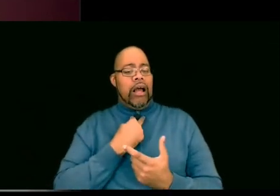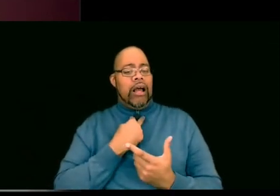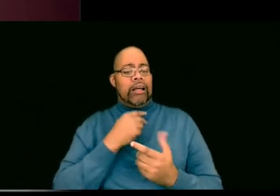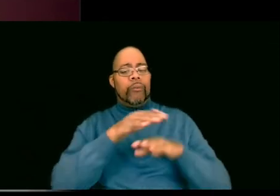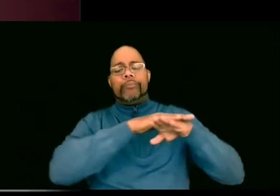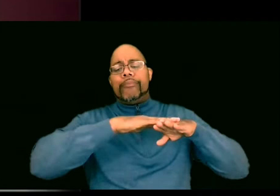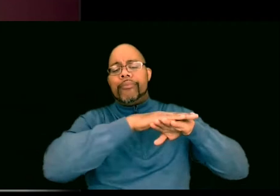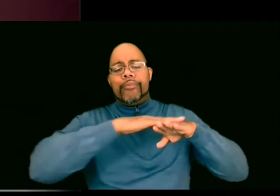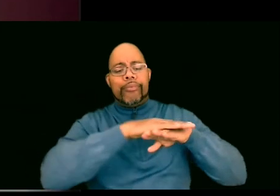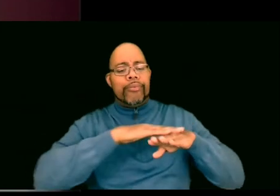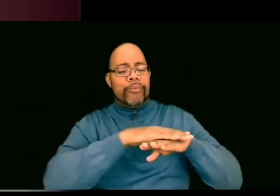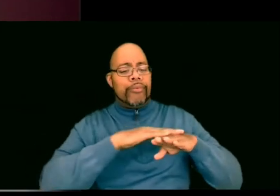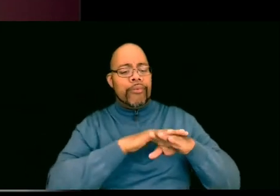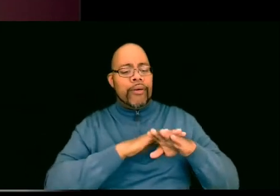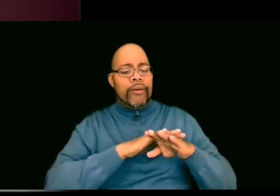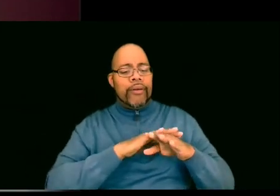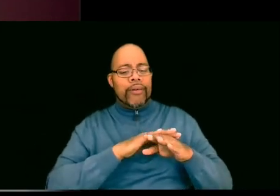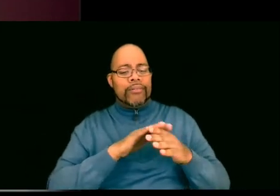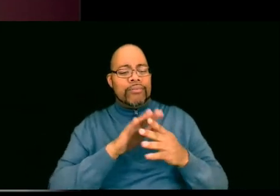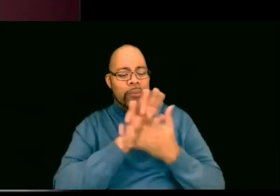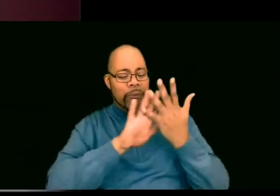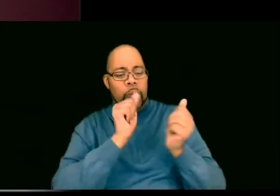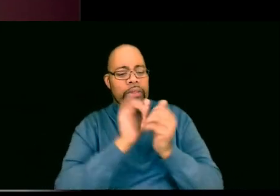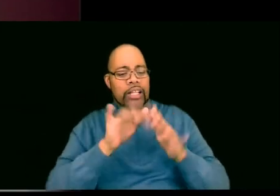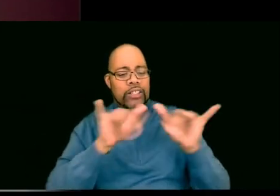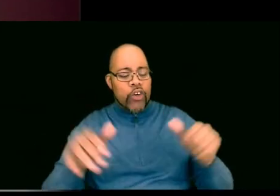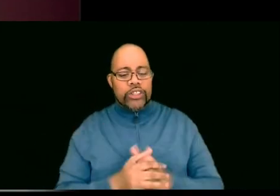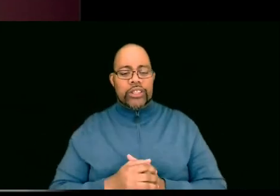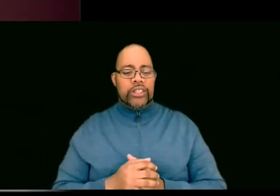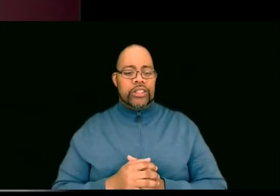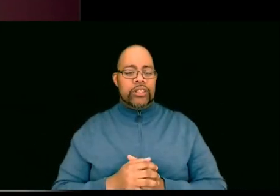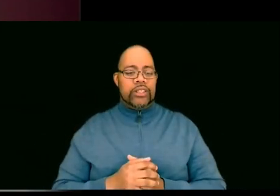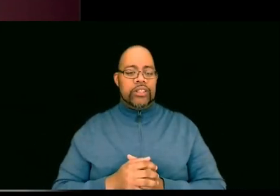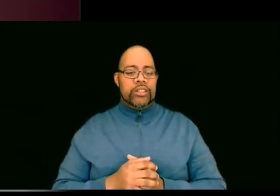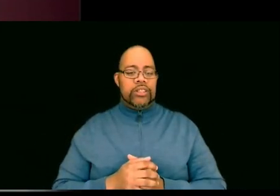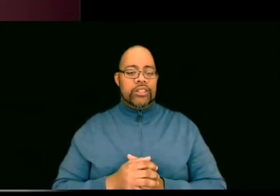in superficial, thin veneer stuff around diversity,